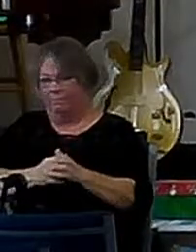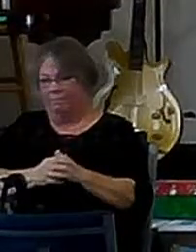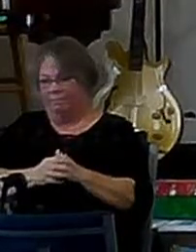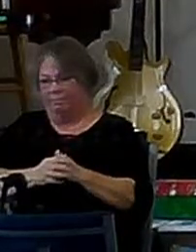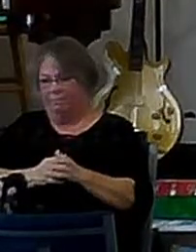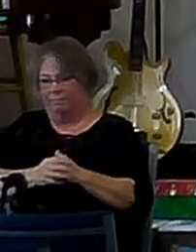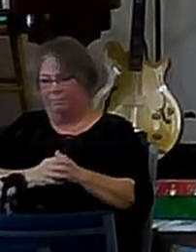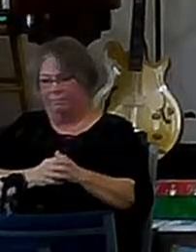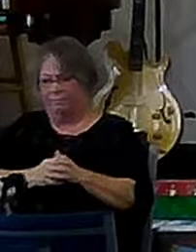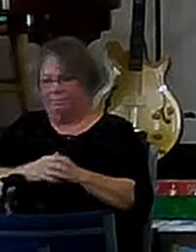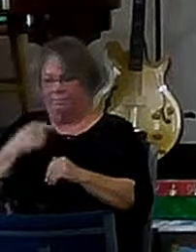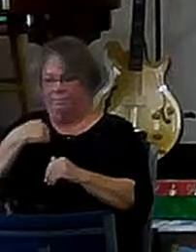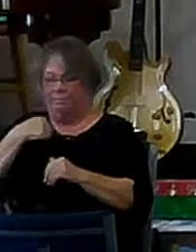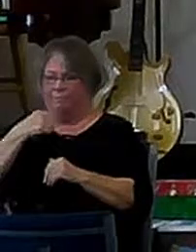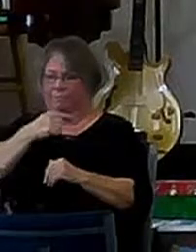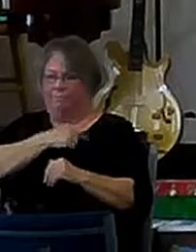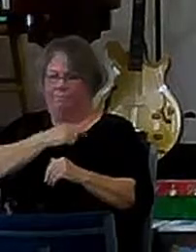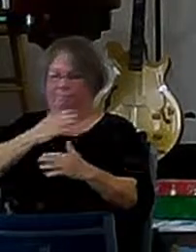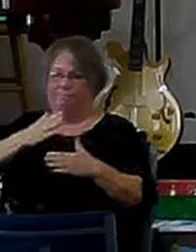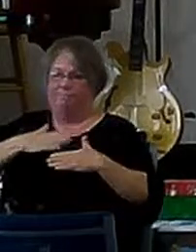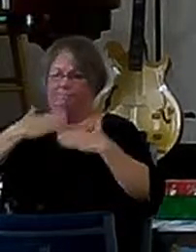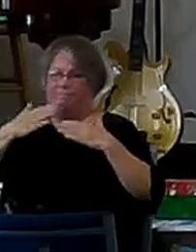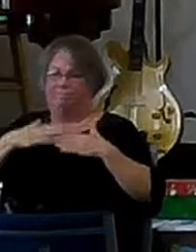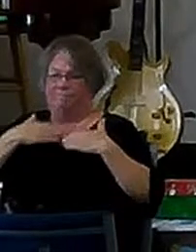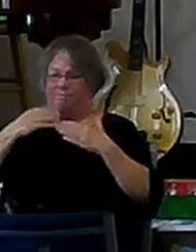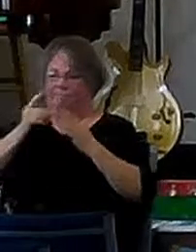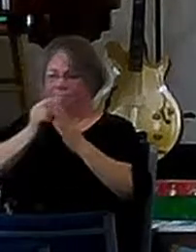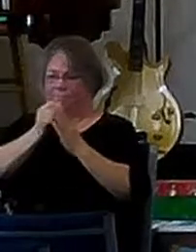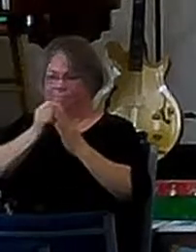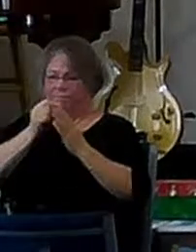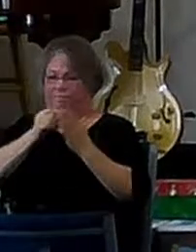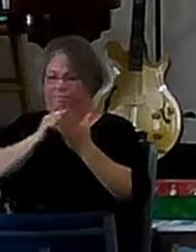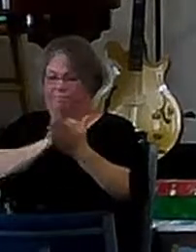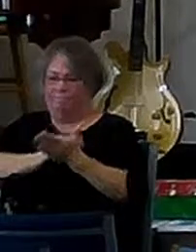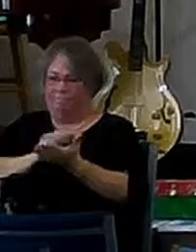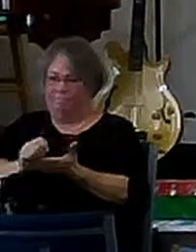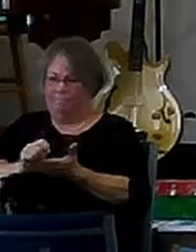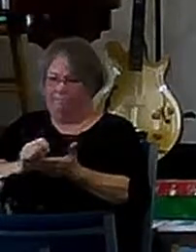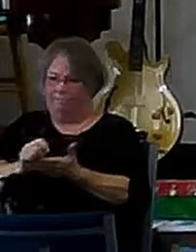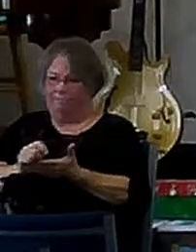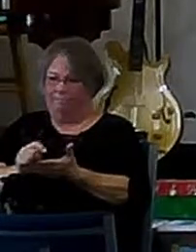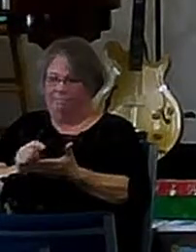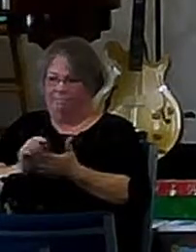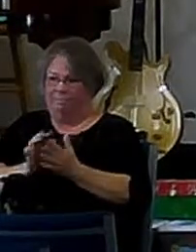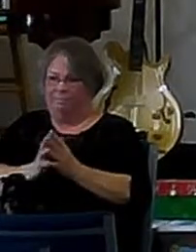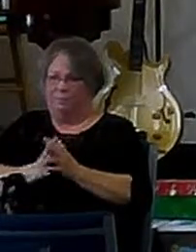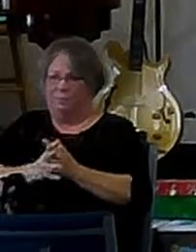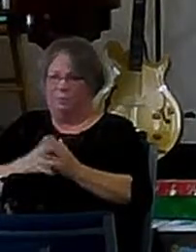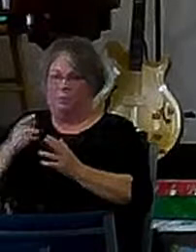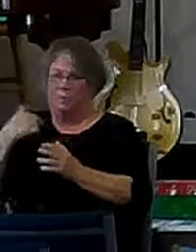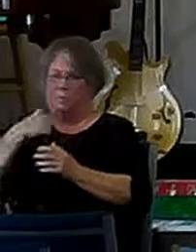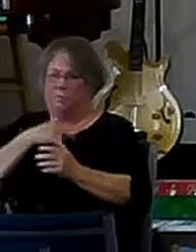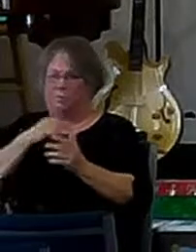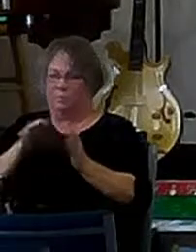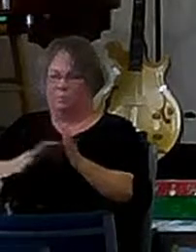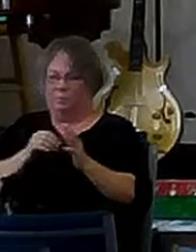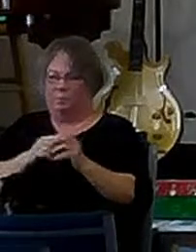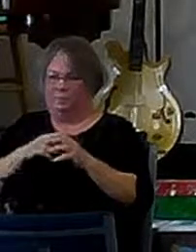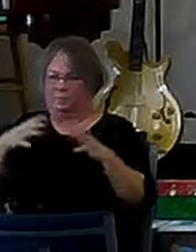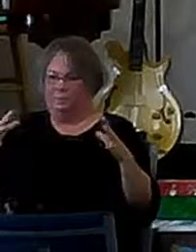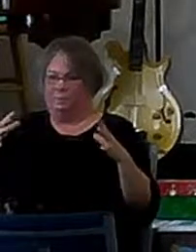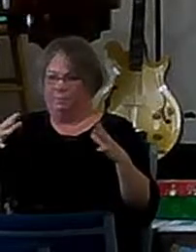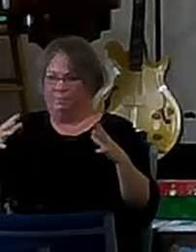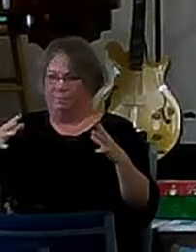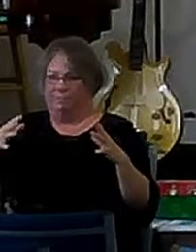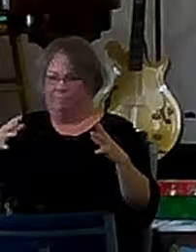And I think we should rejoice much in this truth. As we explore this, we'll find much mystery here. But at the end of